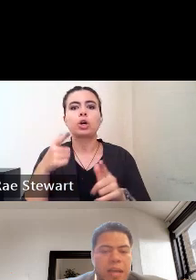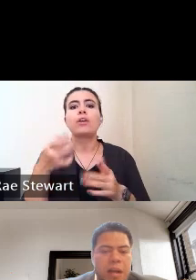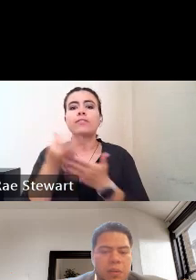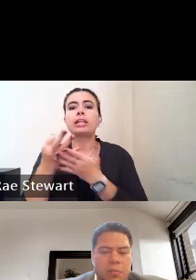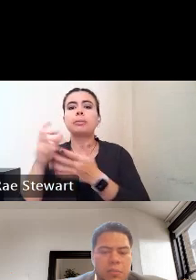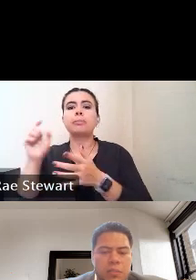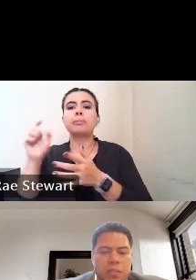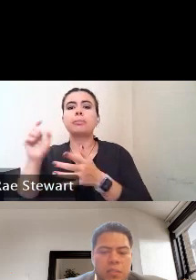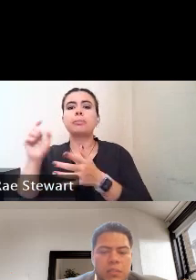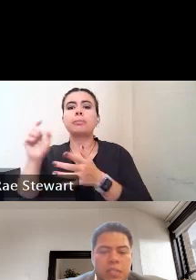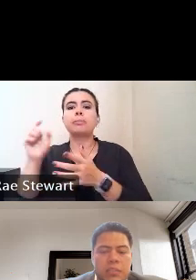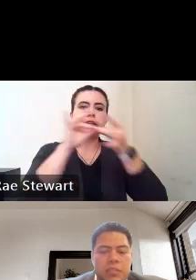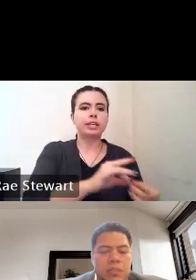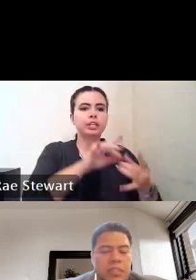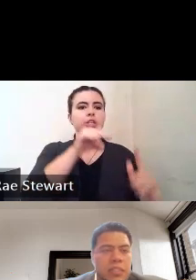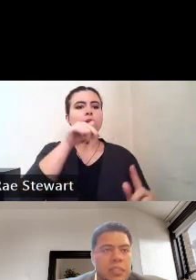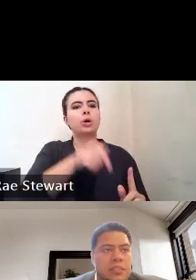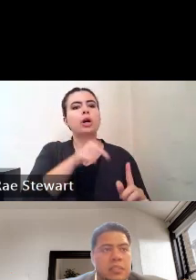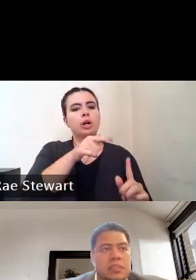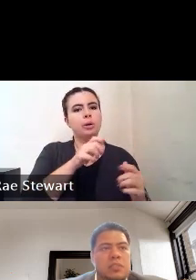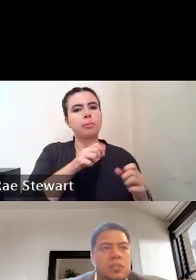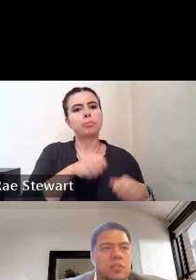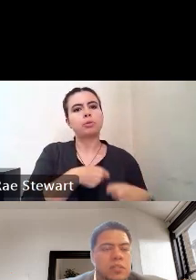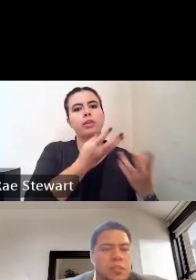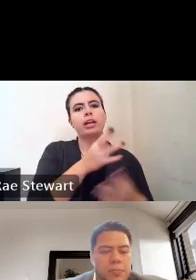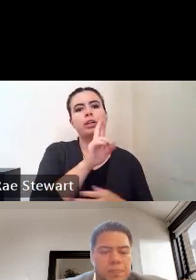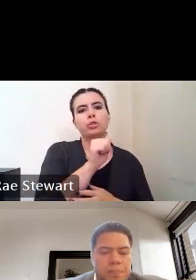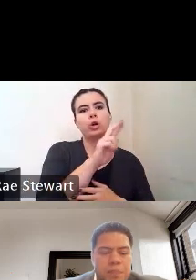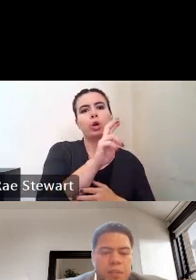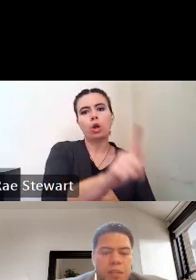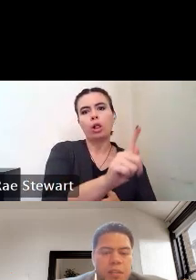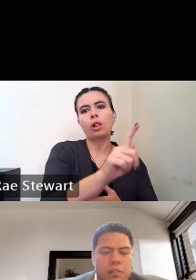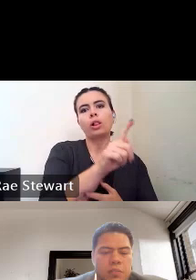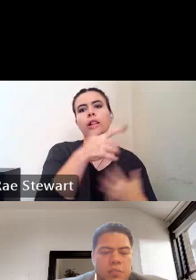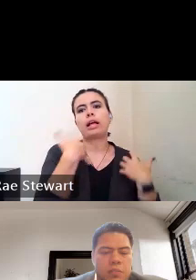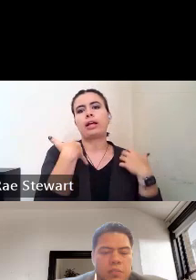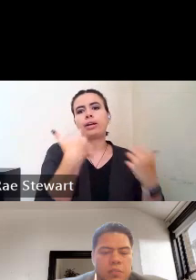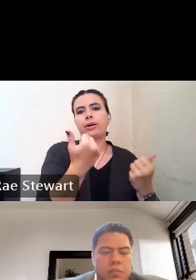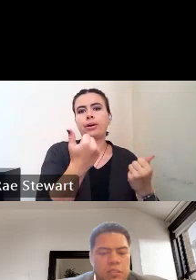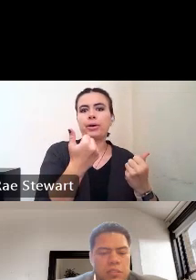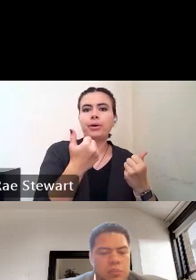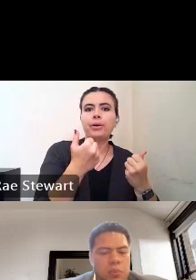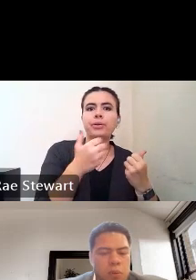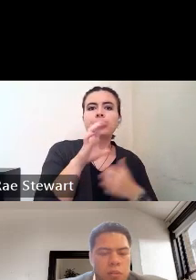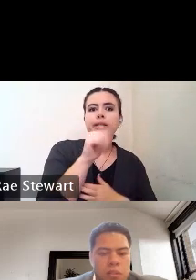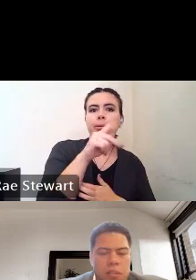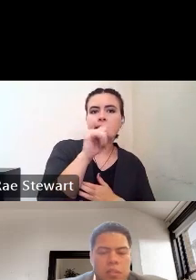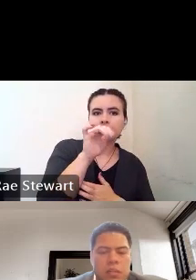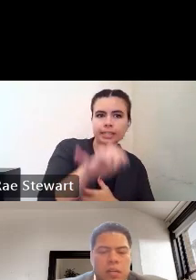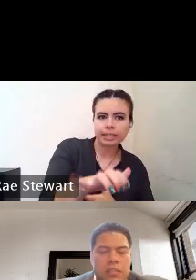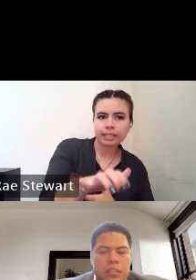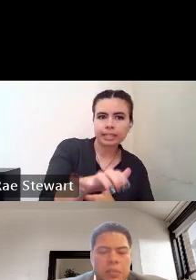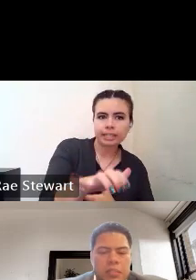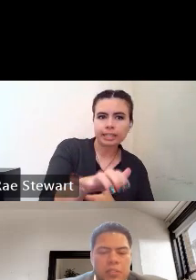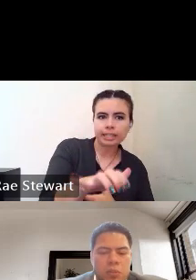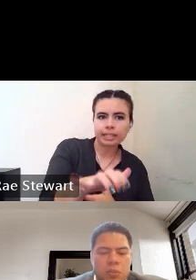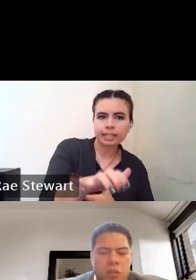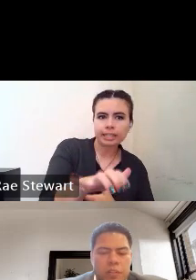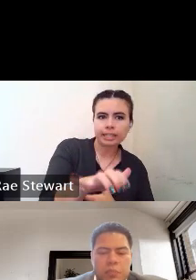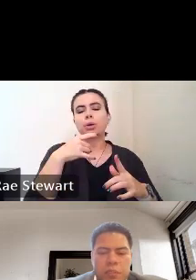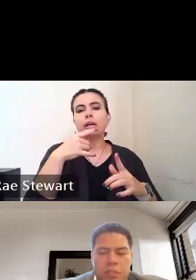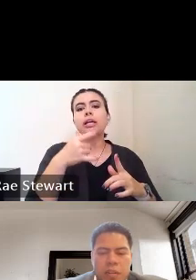capacity, and outcomes, not just maintaining existing services. And if you see, just as important, CMS